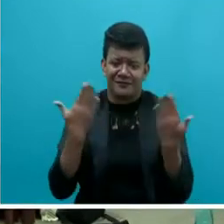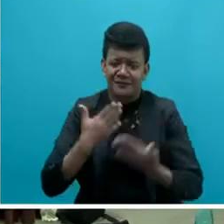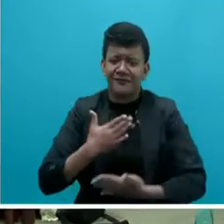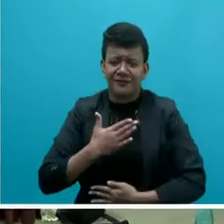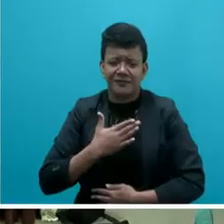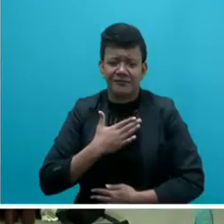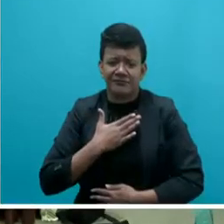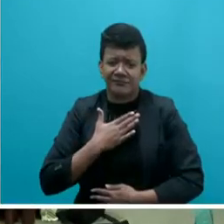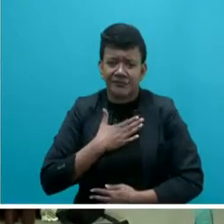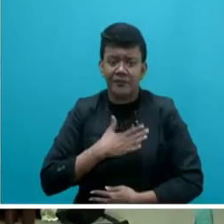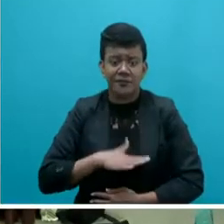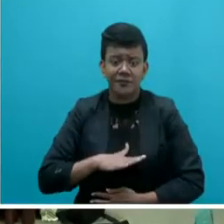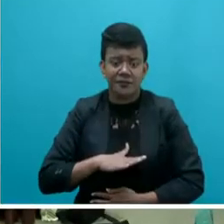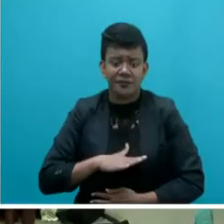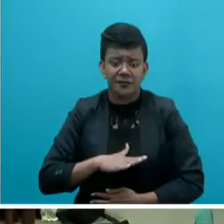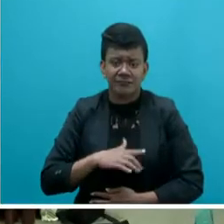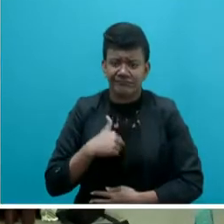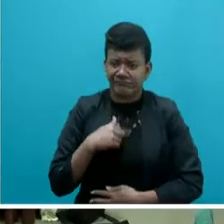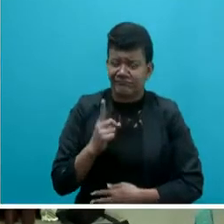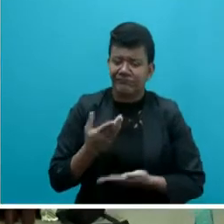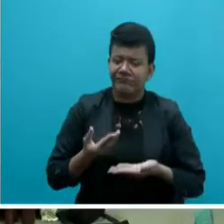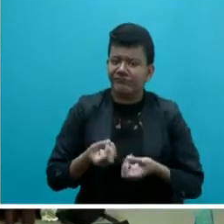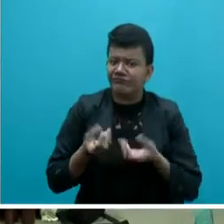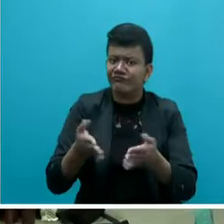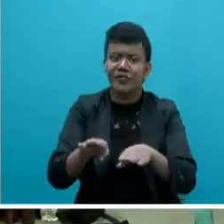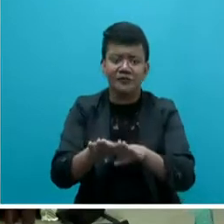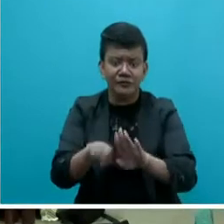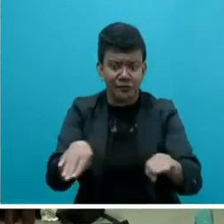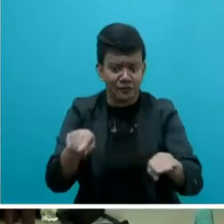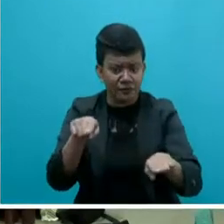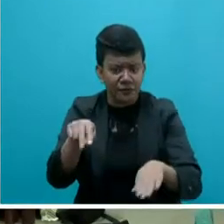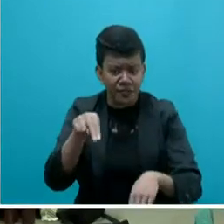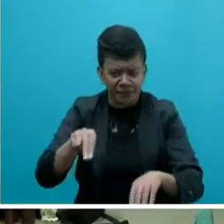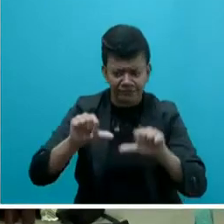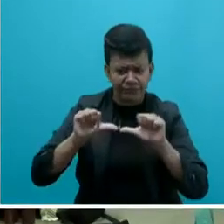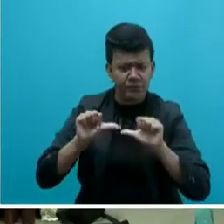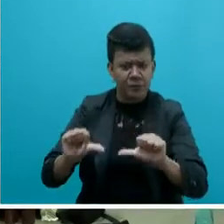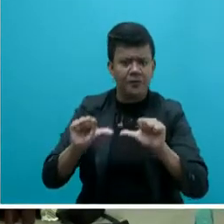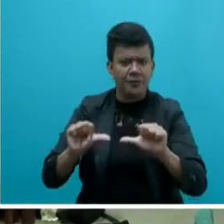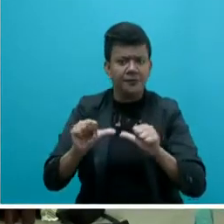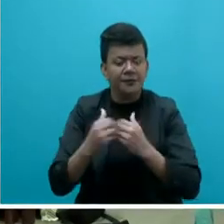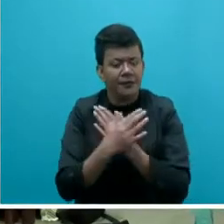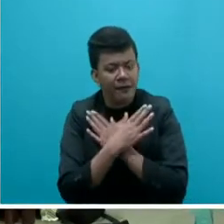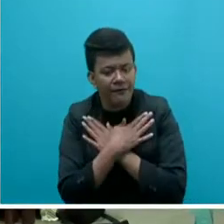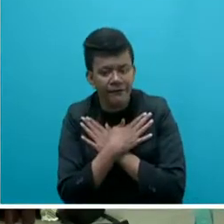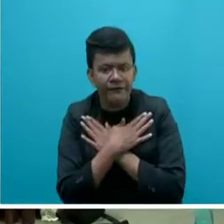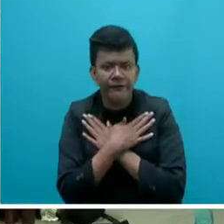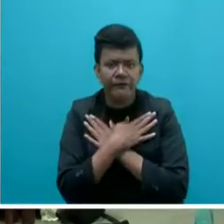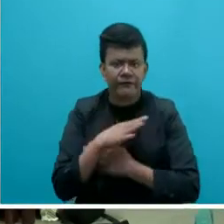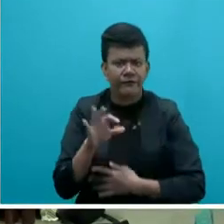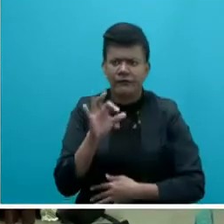be protected, loved and cared, and not to be cursed, as earlier said in this House.